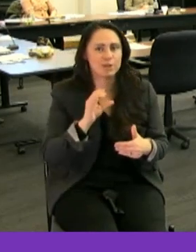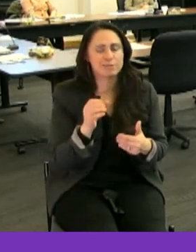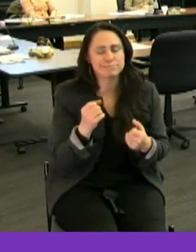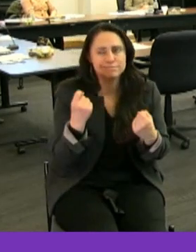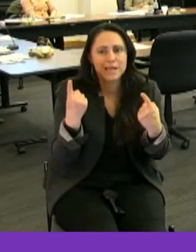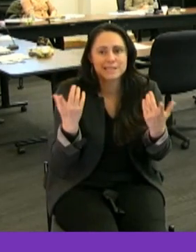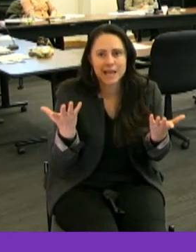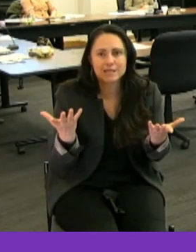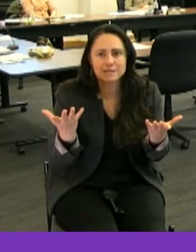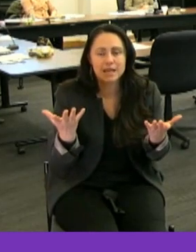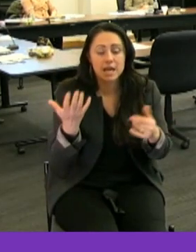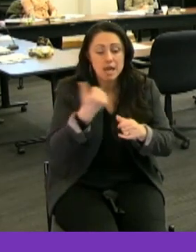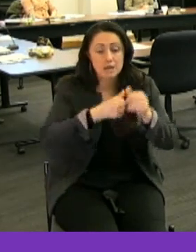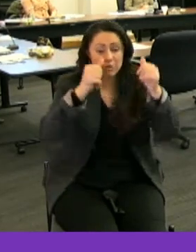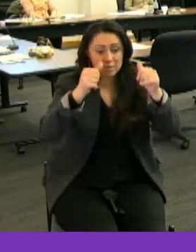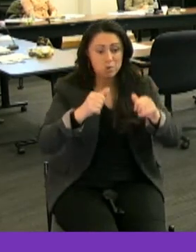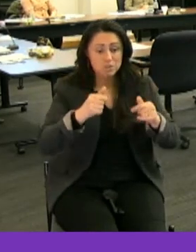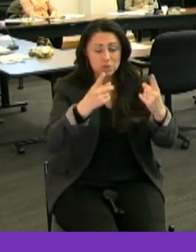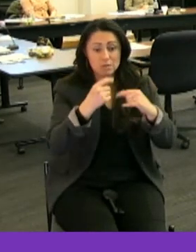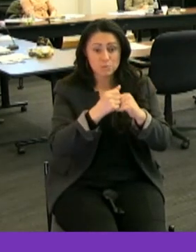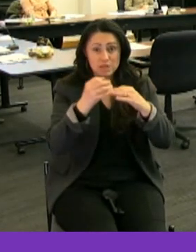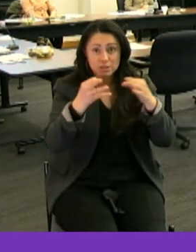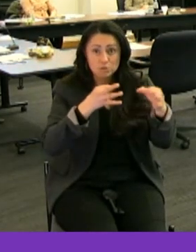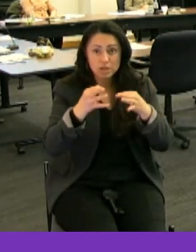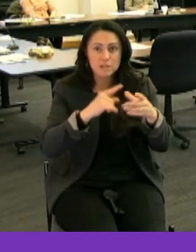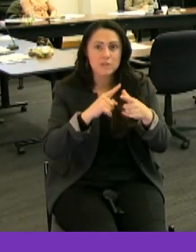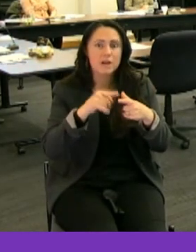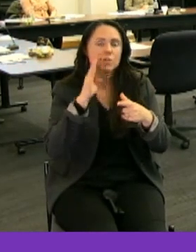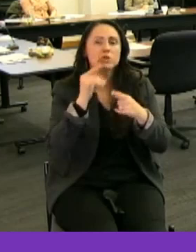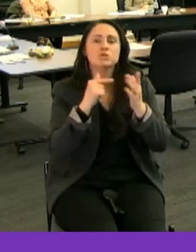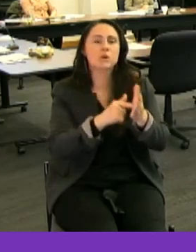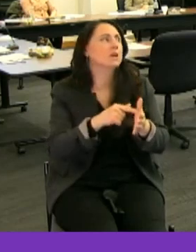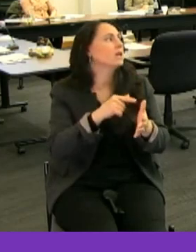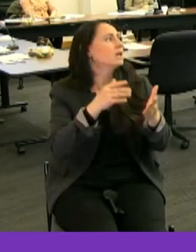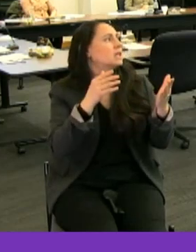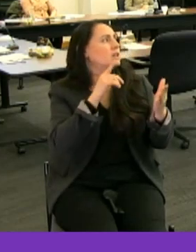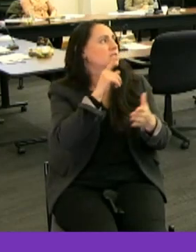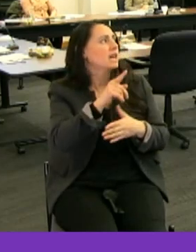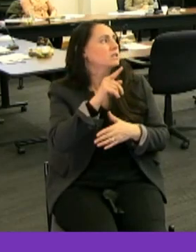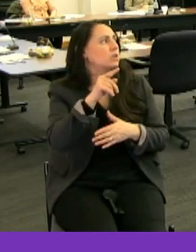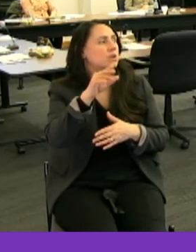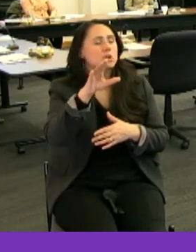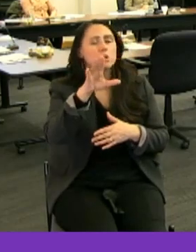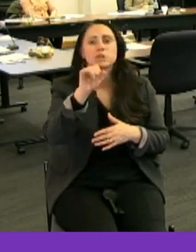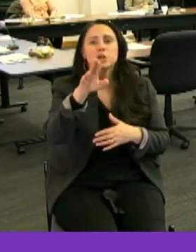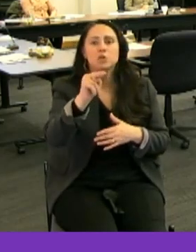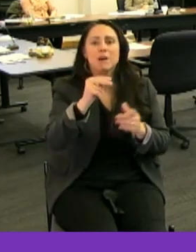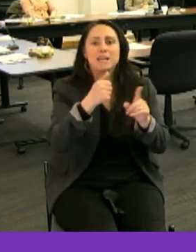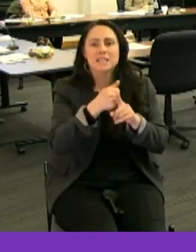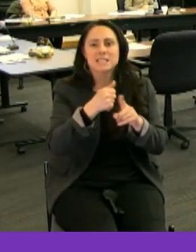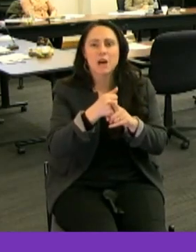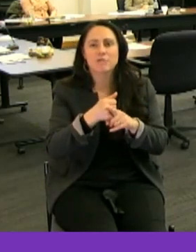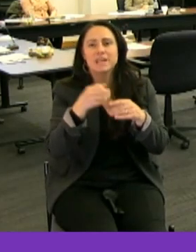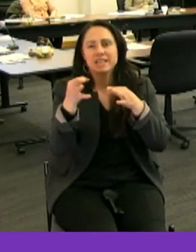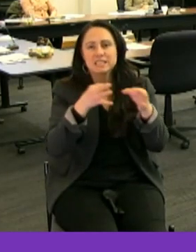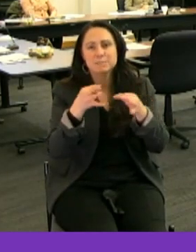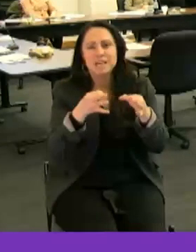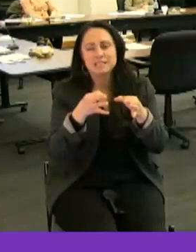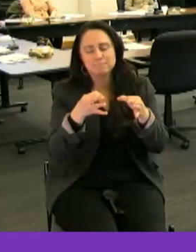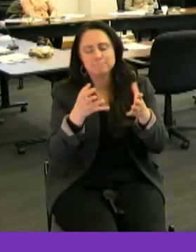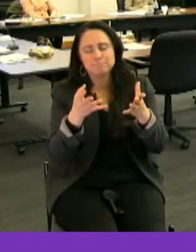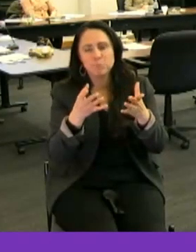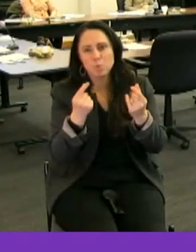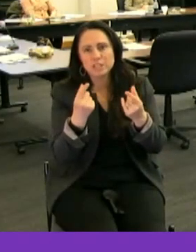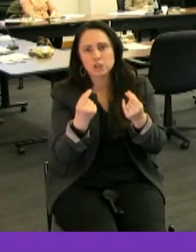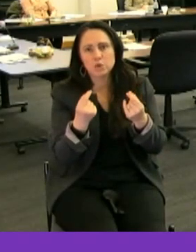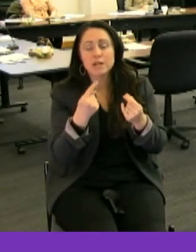sense. And every poster comes with instructions, and then I'll kind of show you. Here's the actual coupon itself, and it shows you instructions. So it says